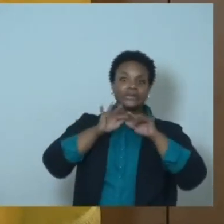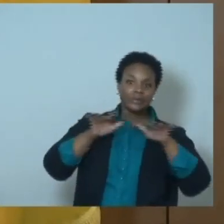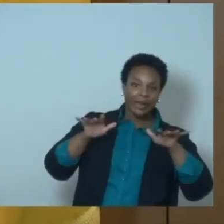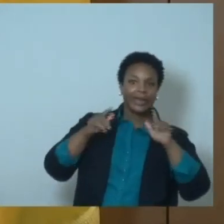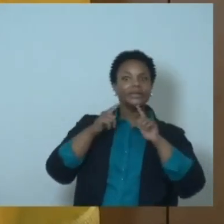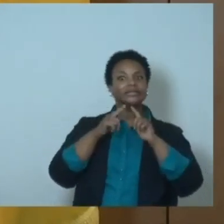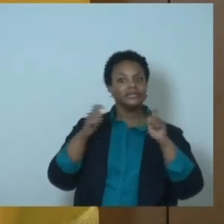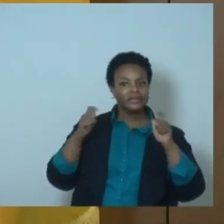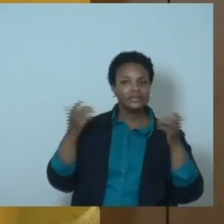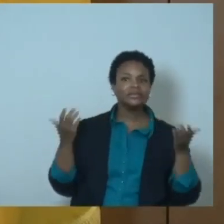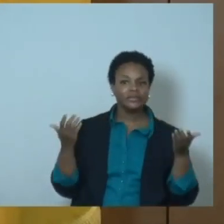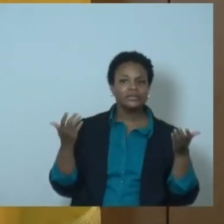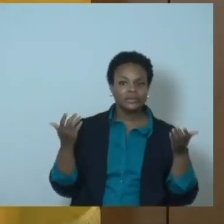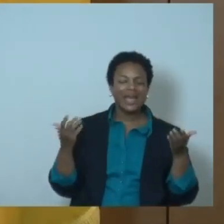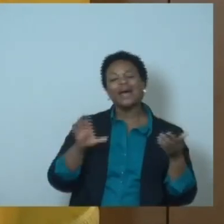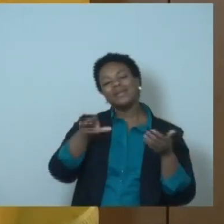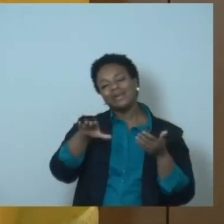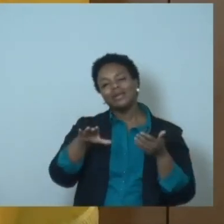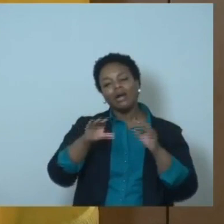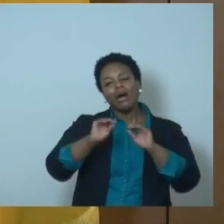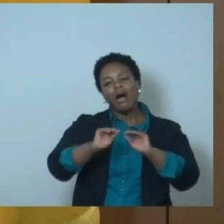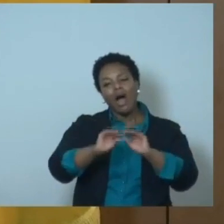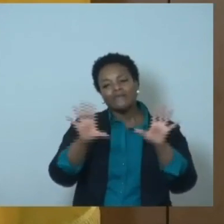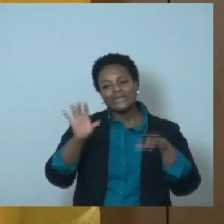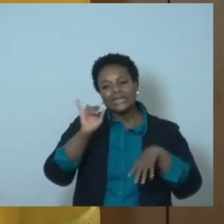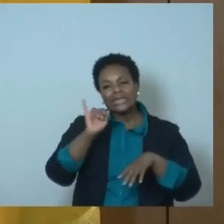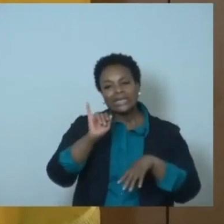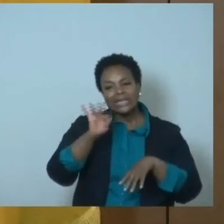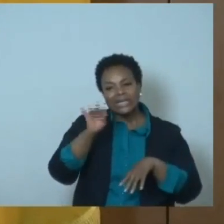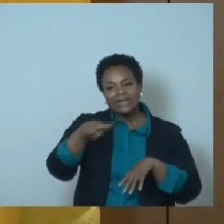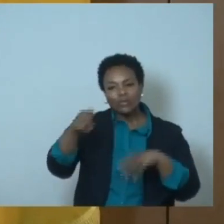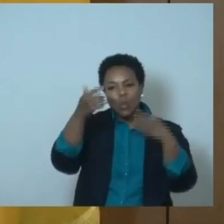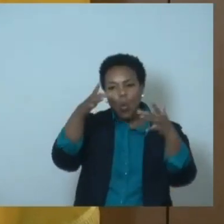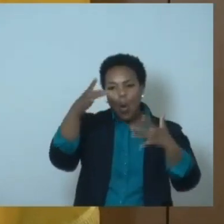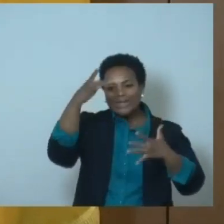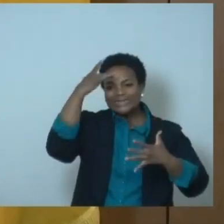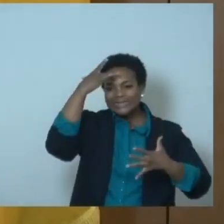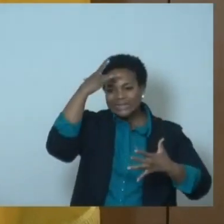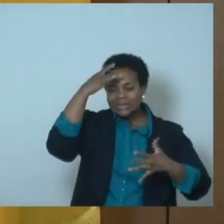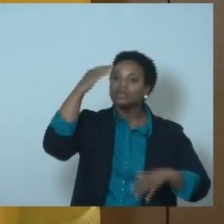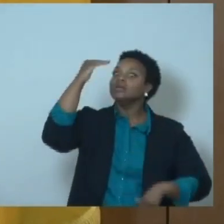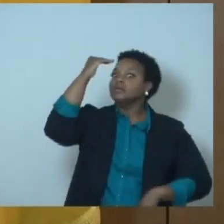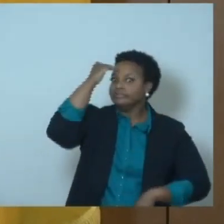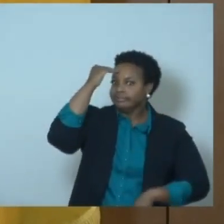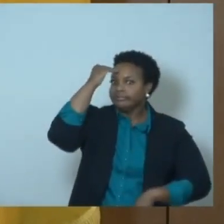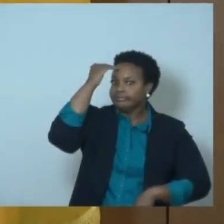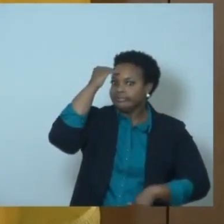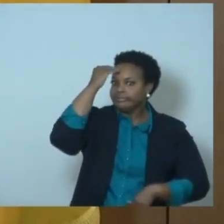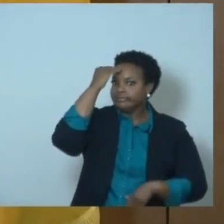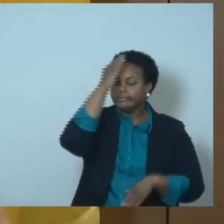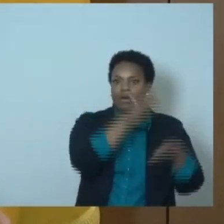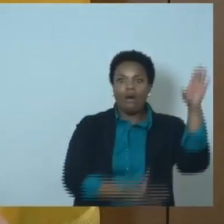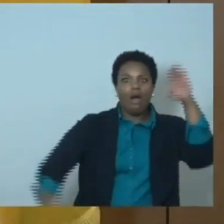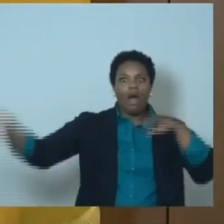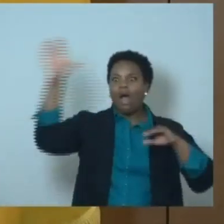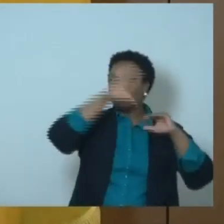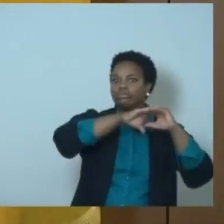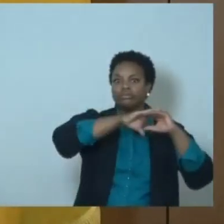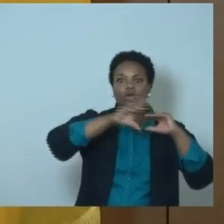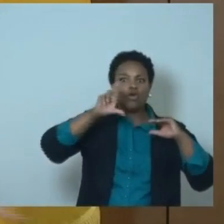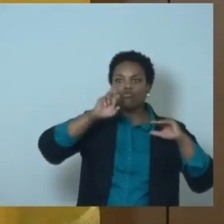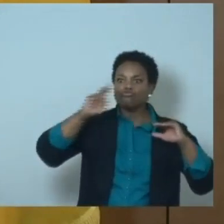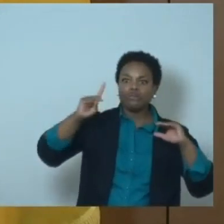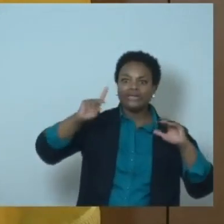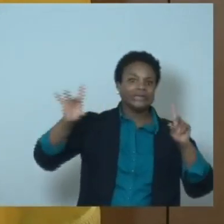obvious, right? If you've got chronic conditions, we know that this is to a much higher degree, a much higher risk for